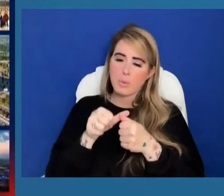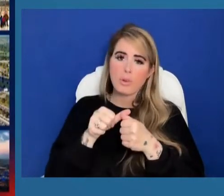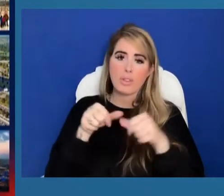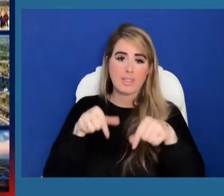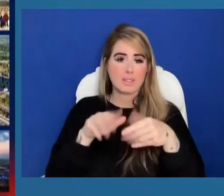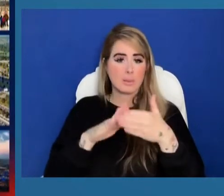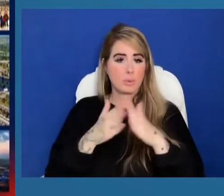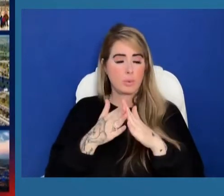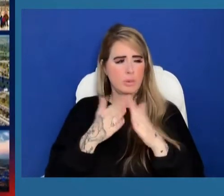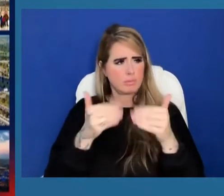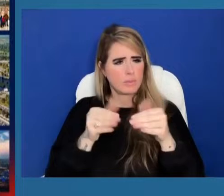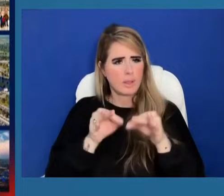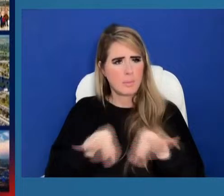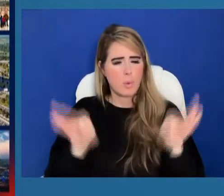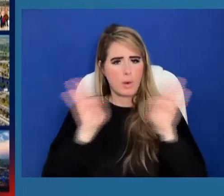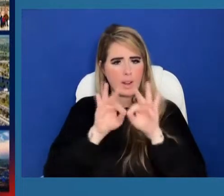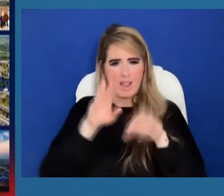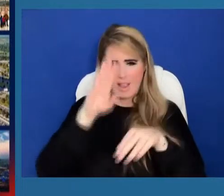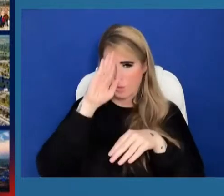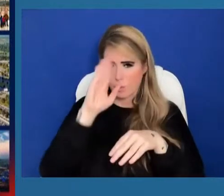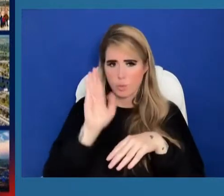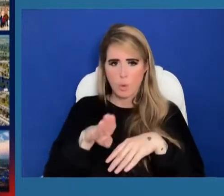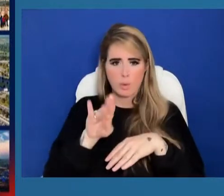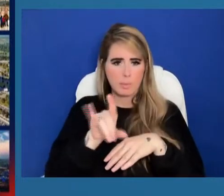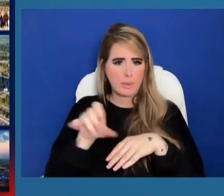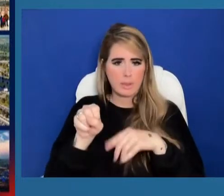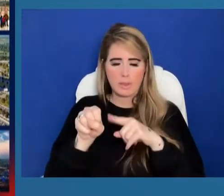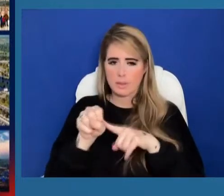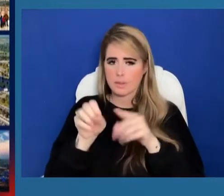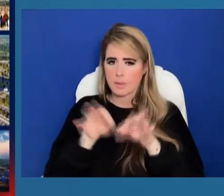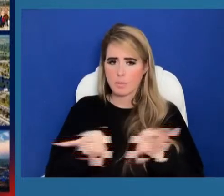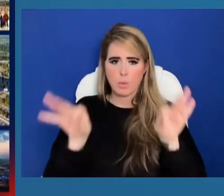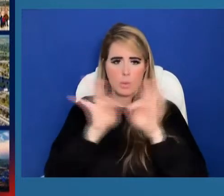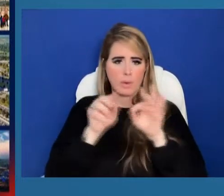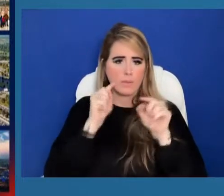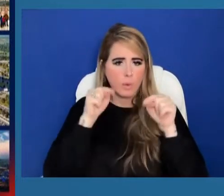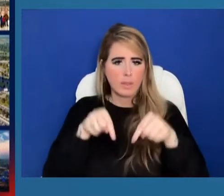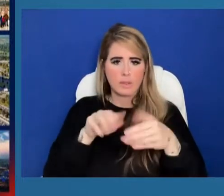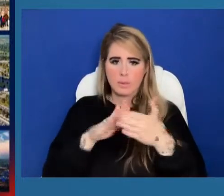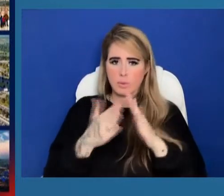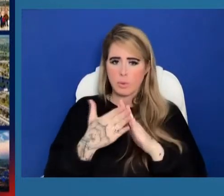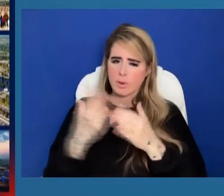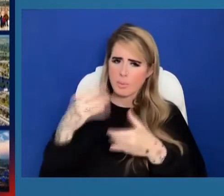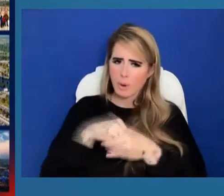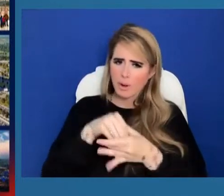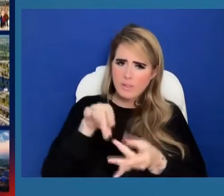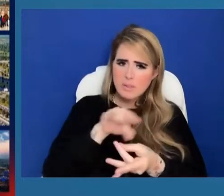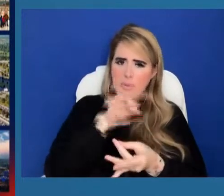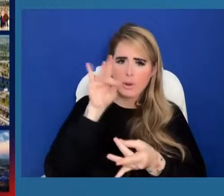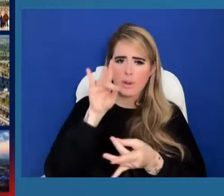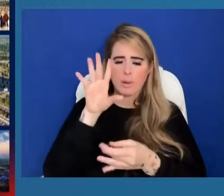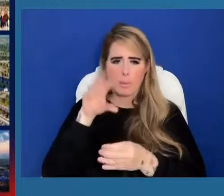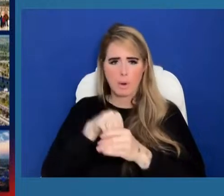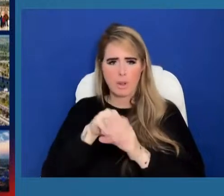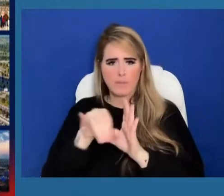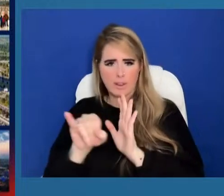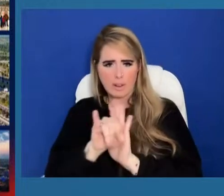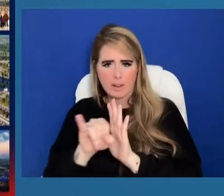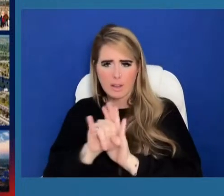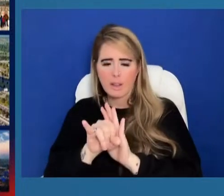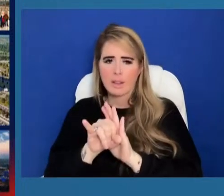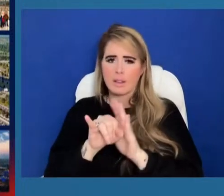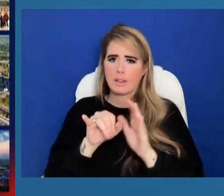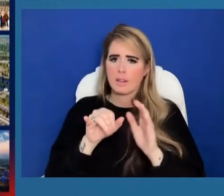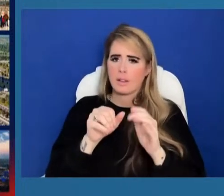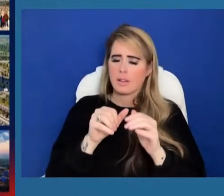community, I know how much the Bills mean to this community. It's part of the spirit. It's part of the identity, the grit, the